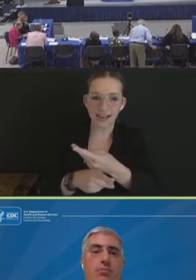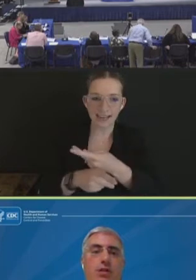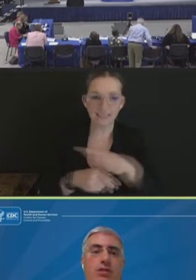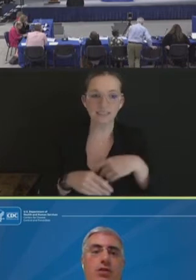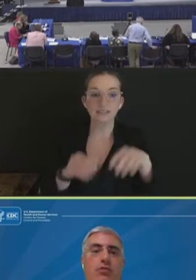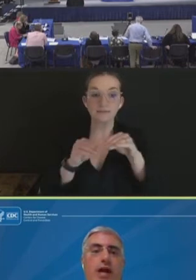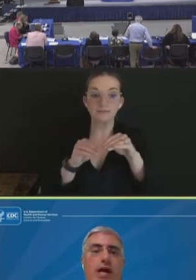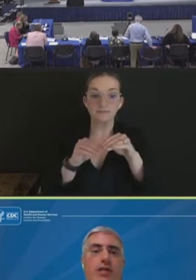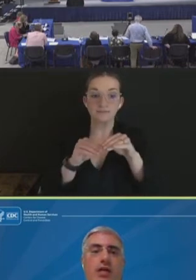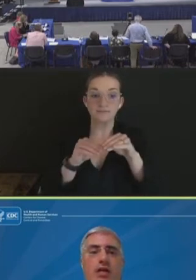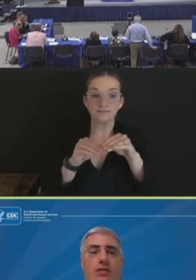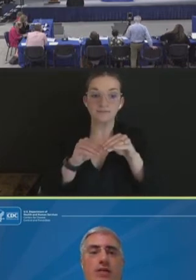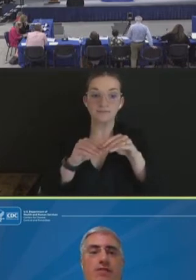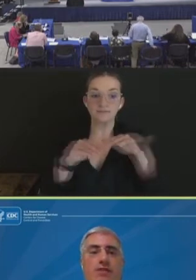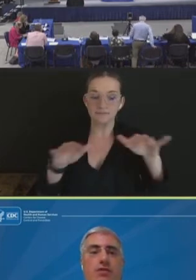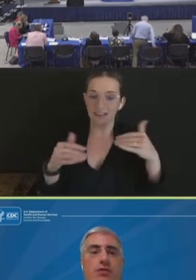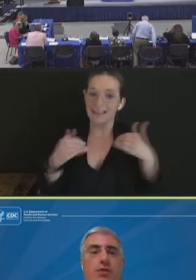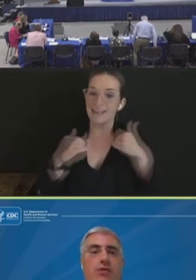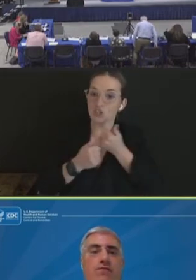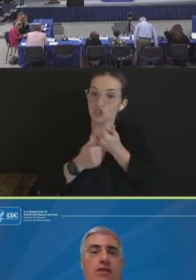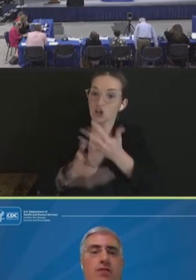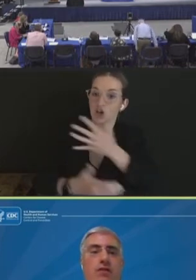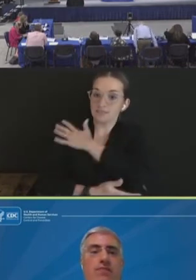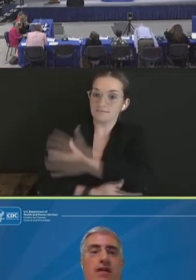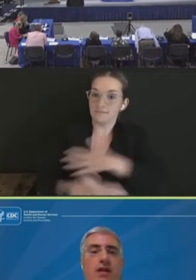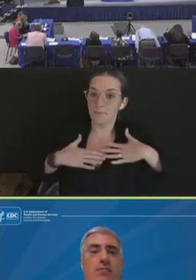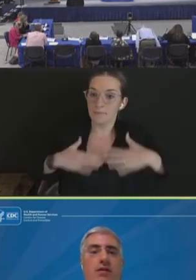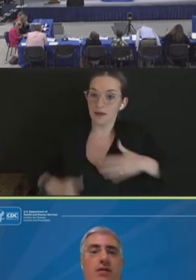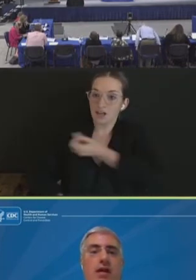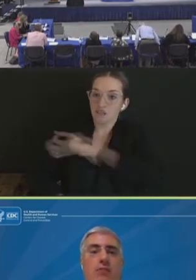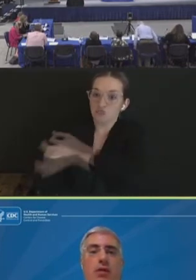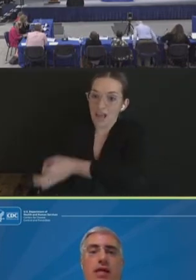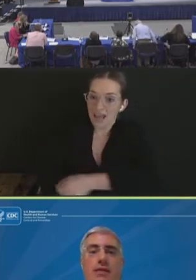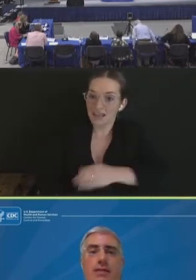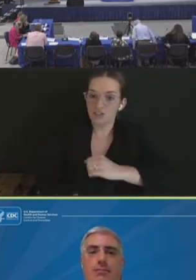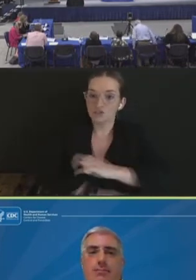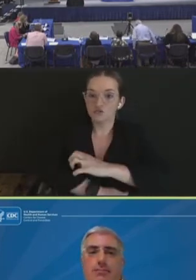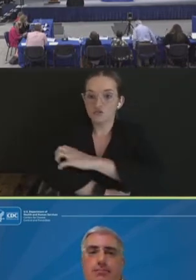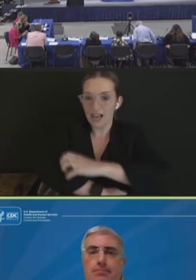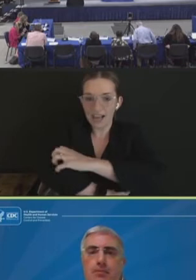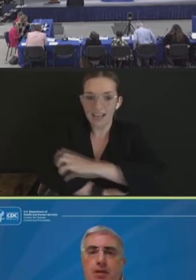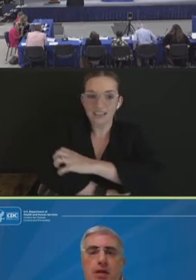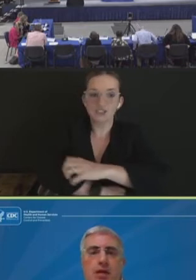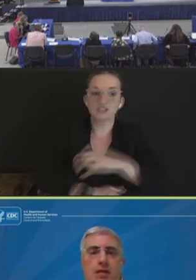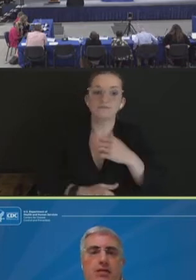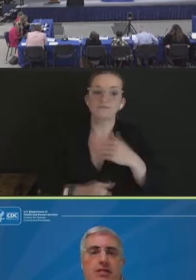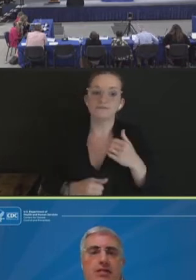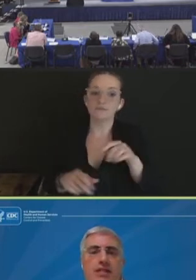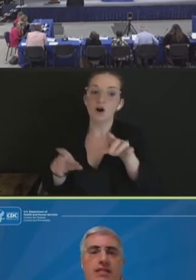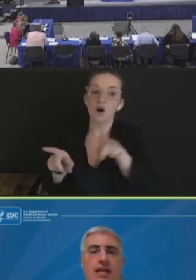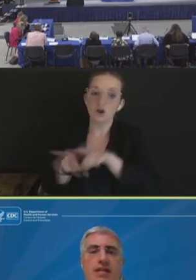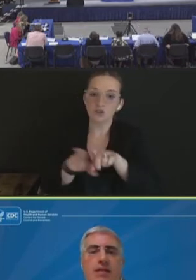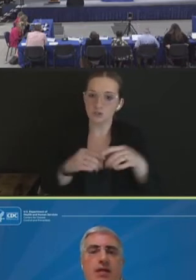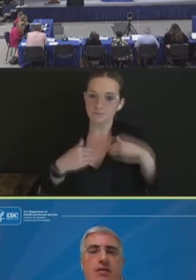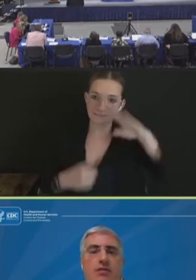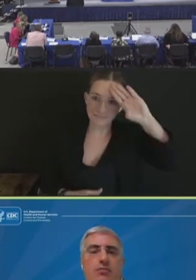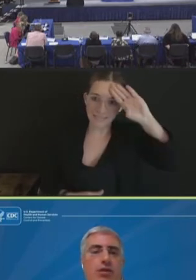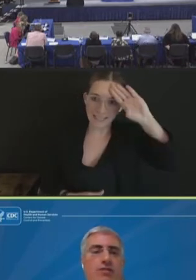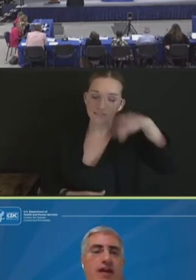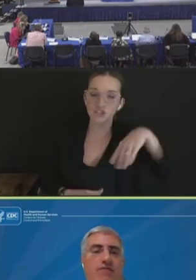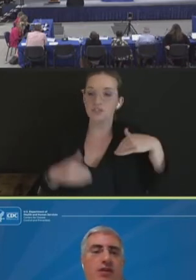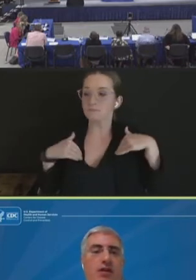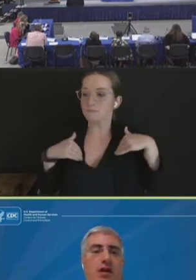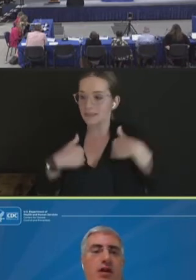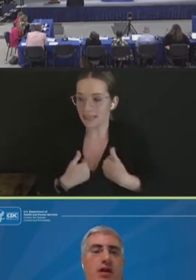vesicular or pustular rash that's often associated with fever, lymphadenopathy, and malaise. The disease is endemic in certain parts